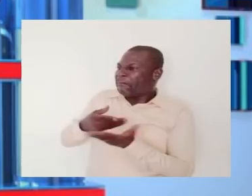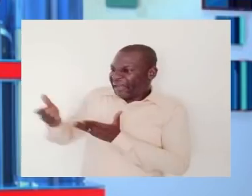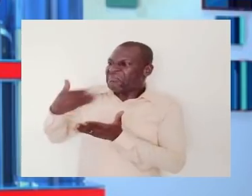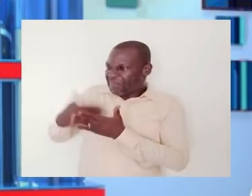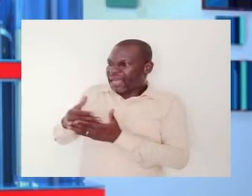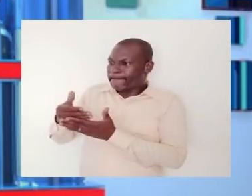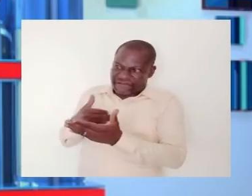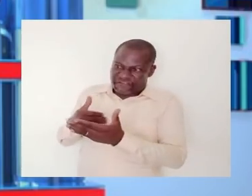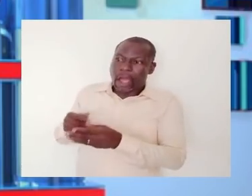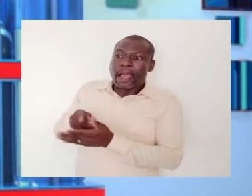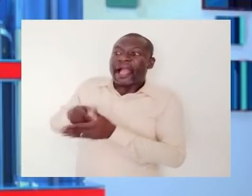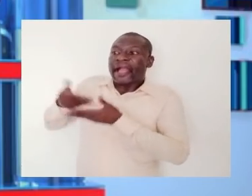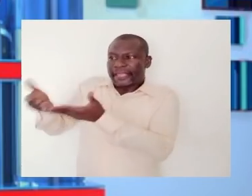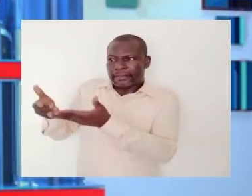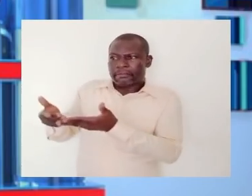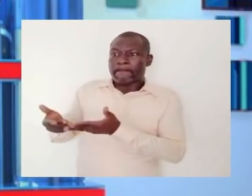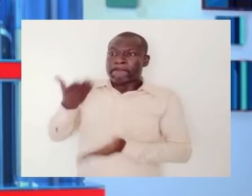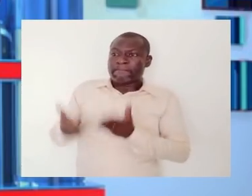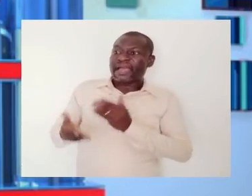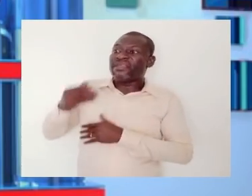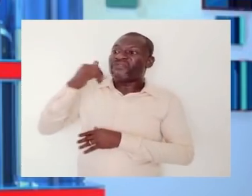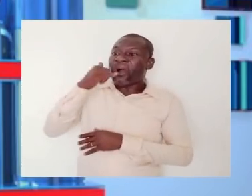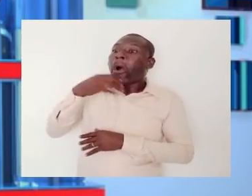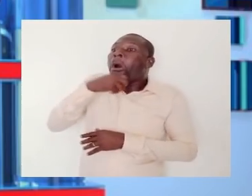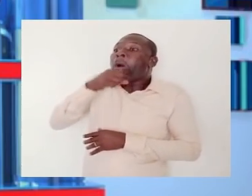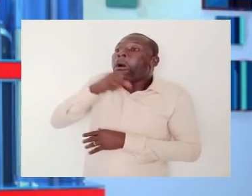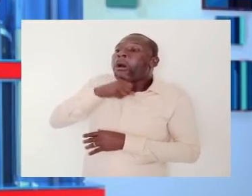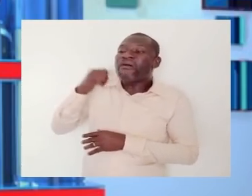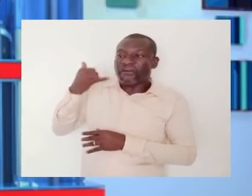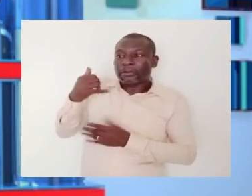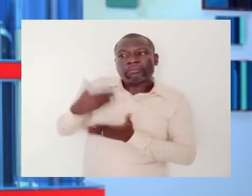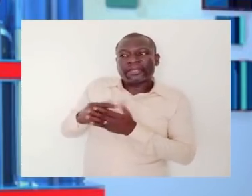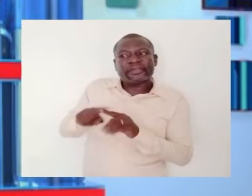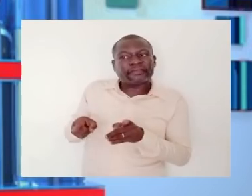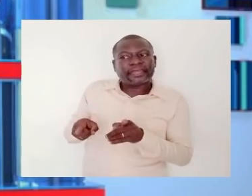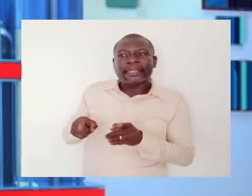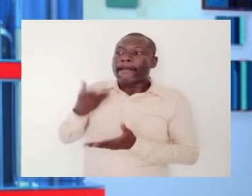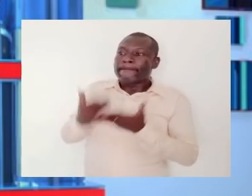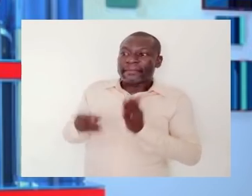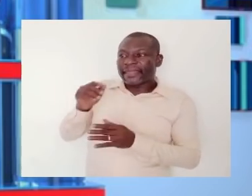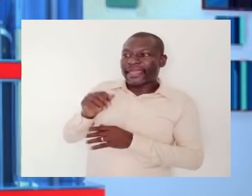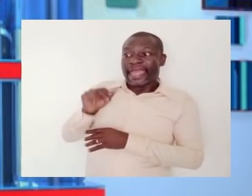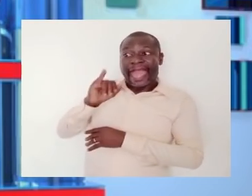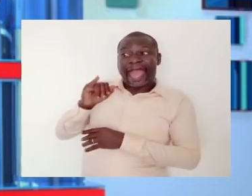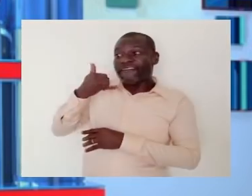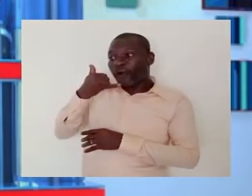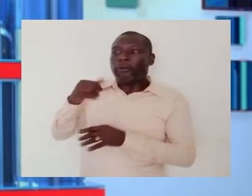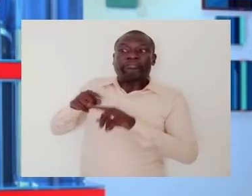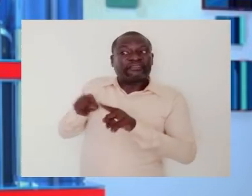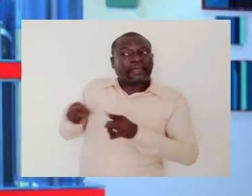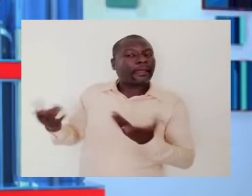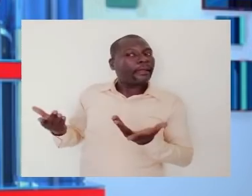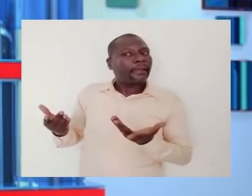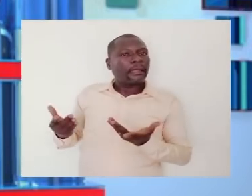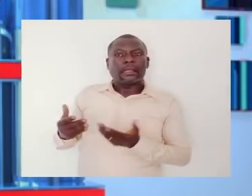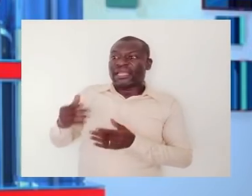de ya chi nipa ne ye ko bailey no se phone ye yamo a ehu sikanko eye iPhone a ehu sikanko